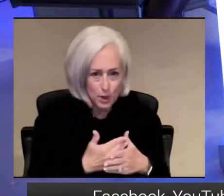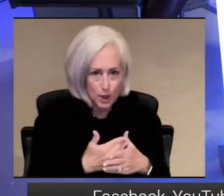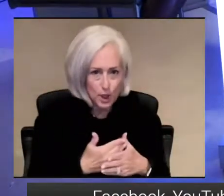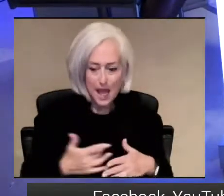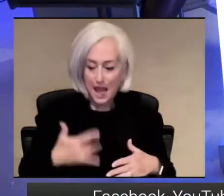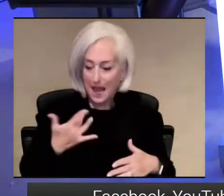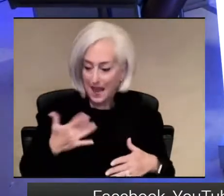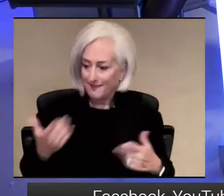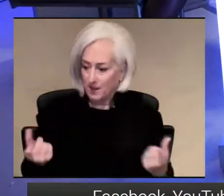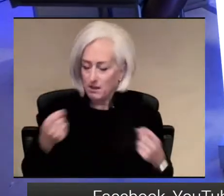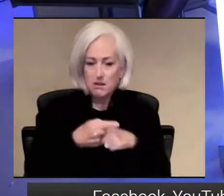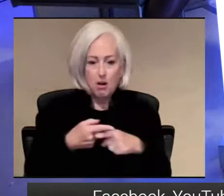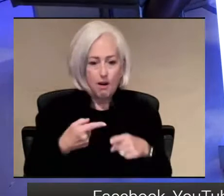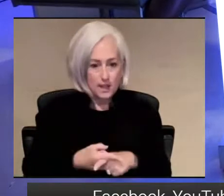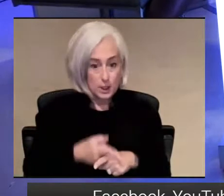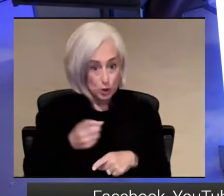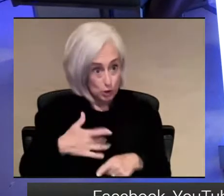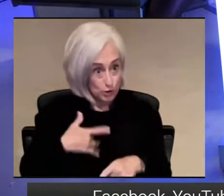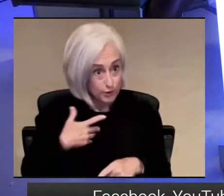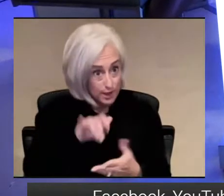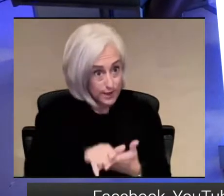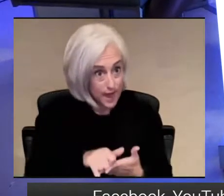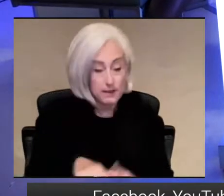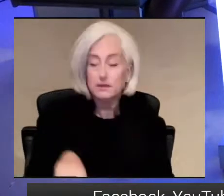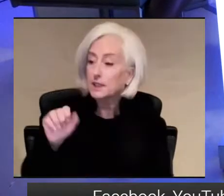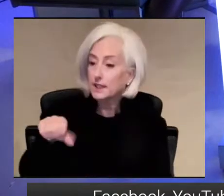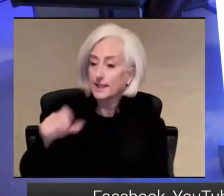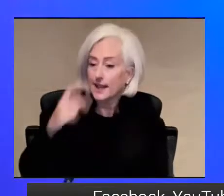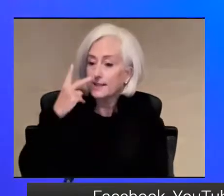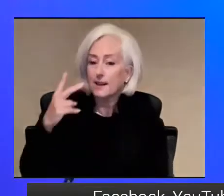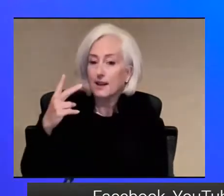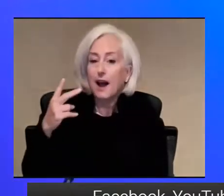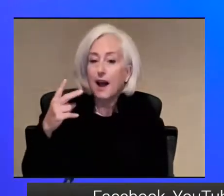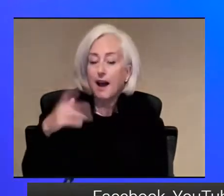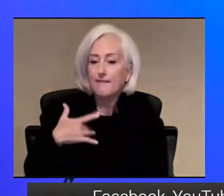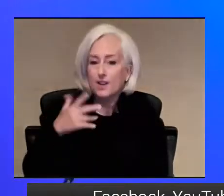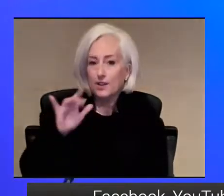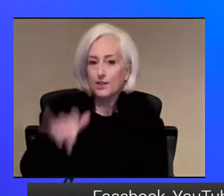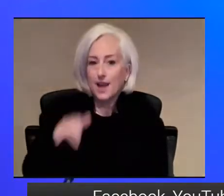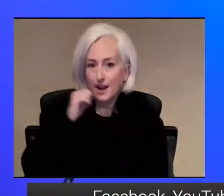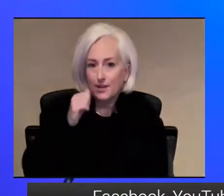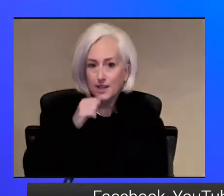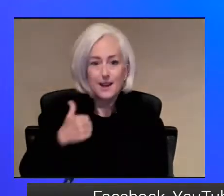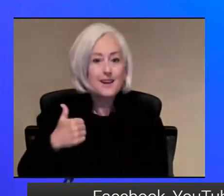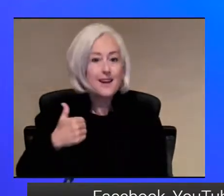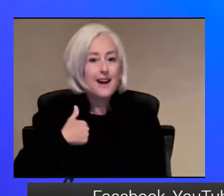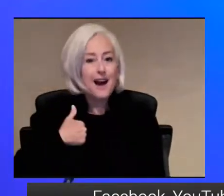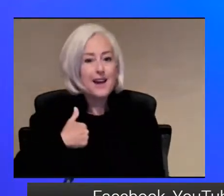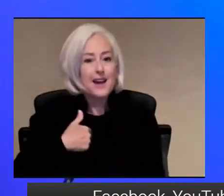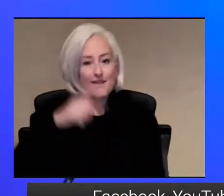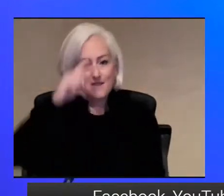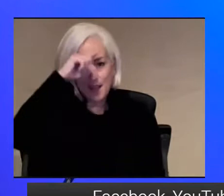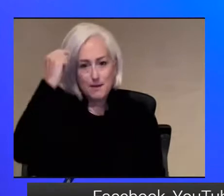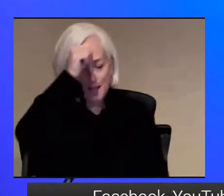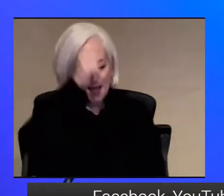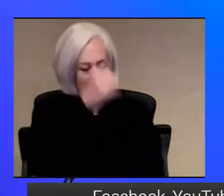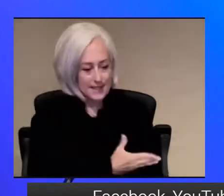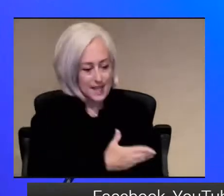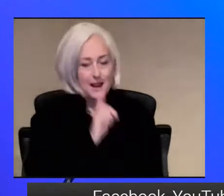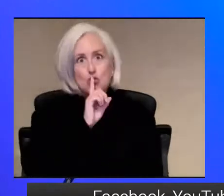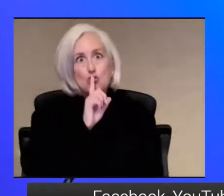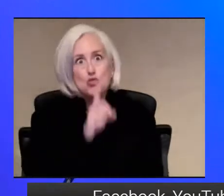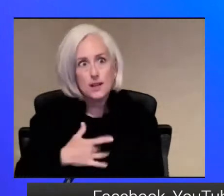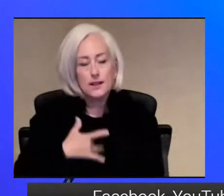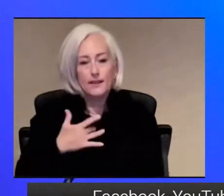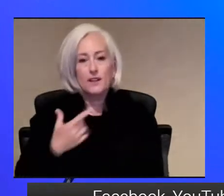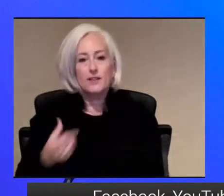that conflict? Yes. I feel the conflict every day. I have a black son, so I really feel the conflict in like what happens when he's out